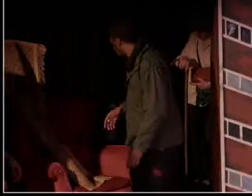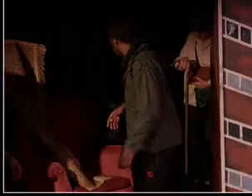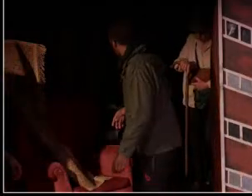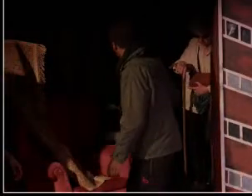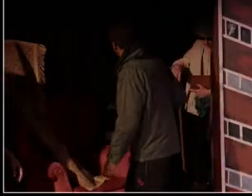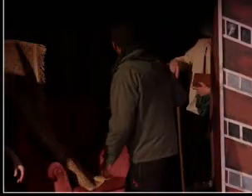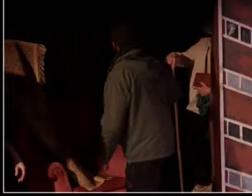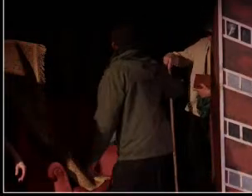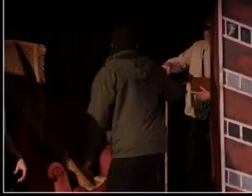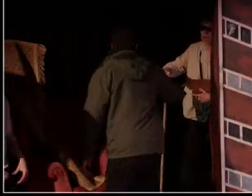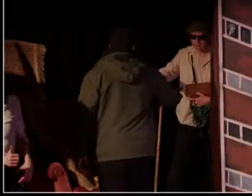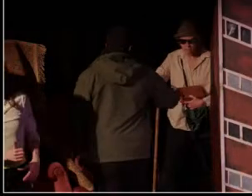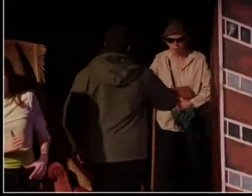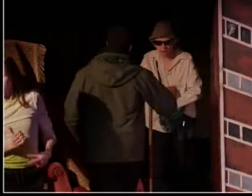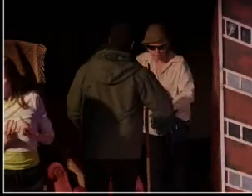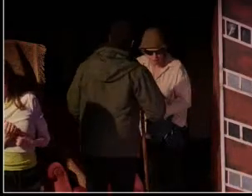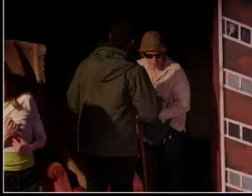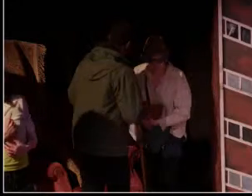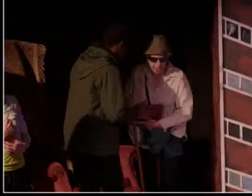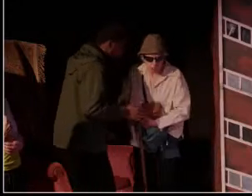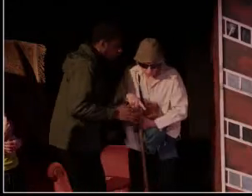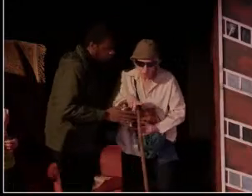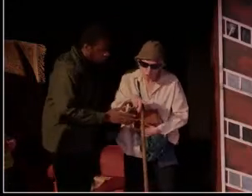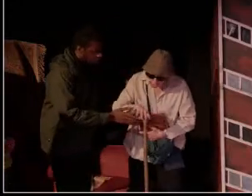There's more fuel for a hot brain.